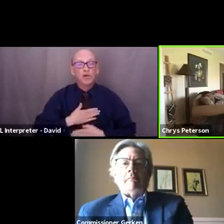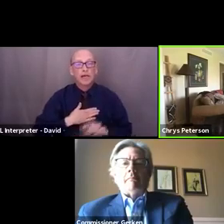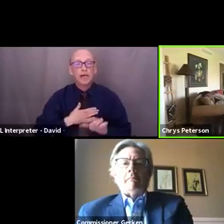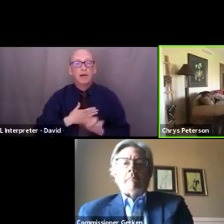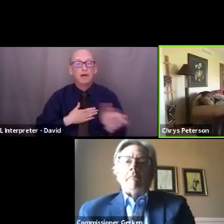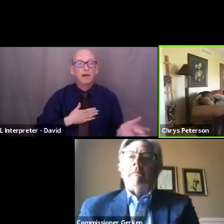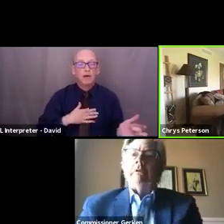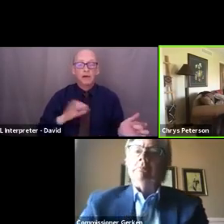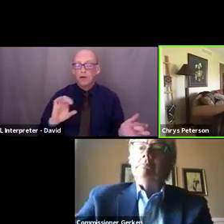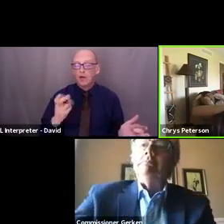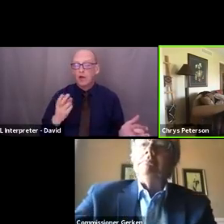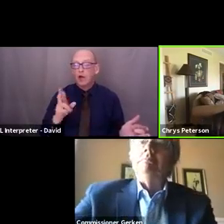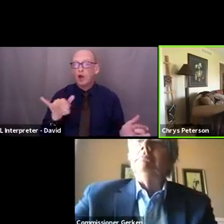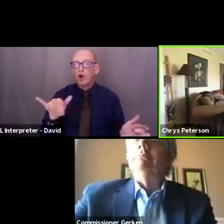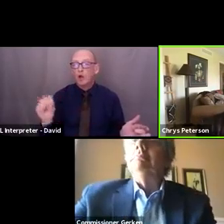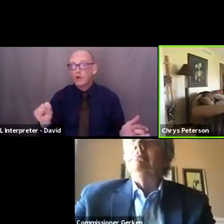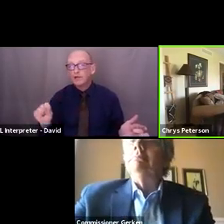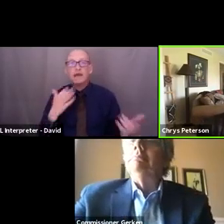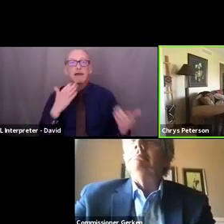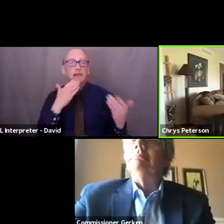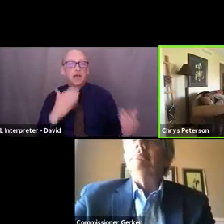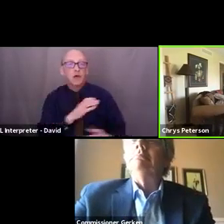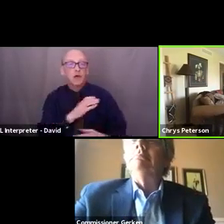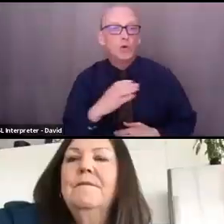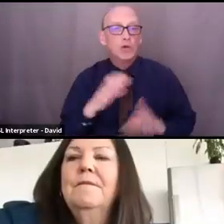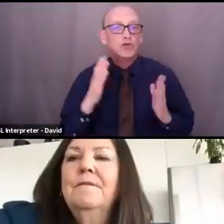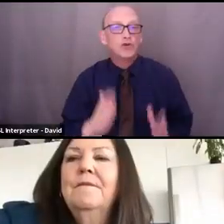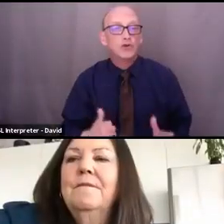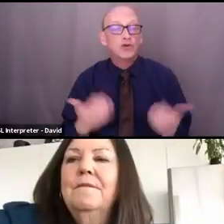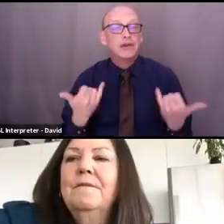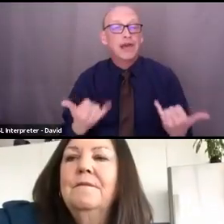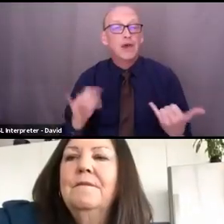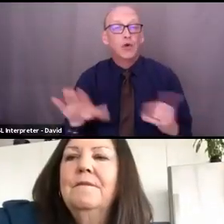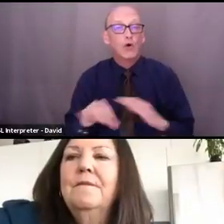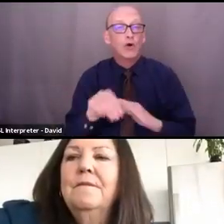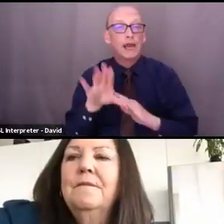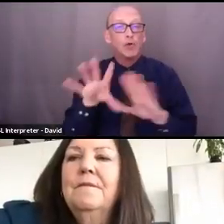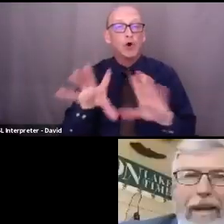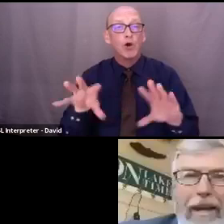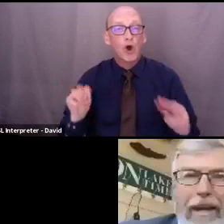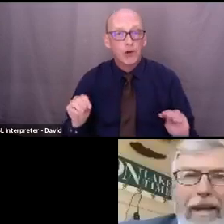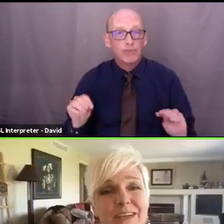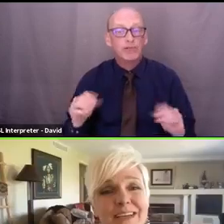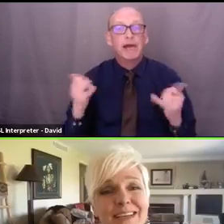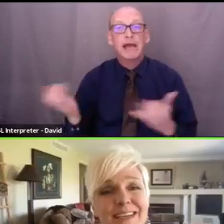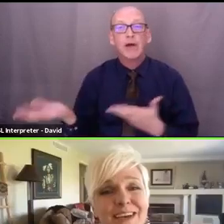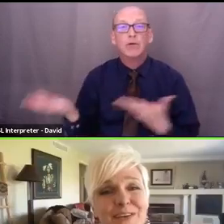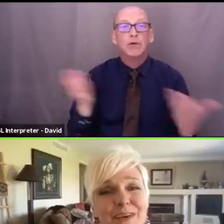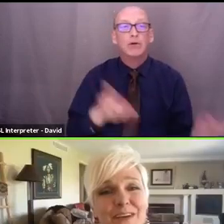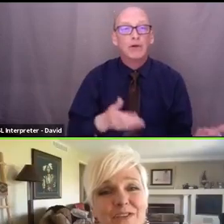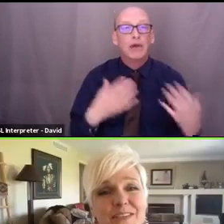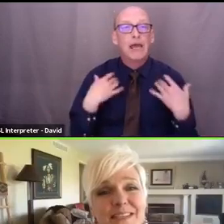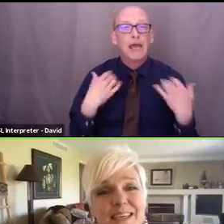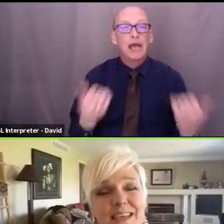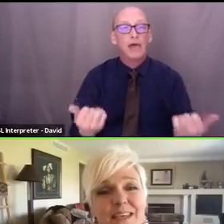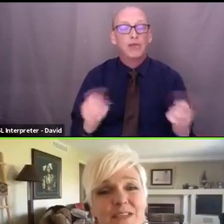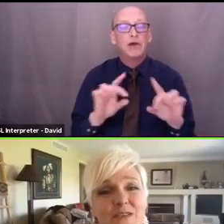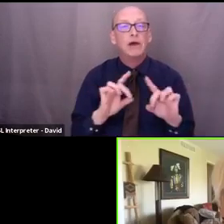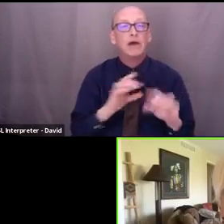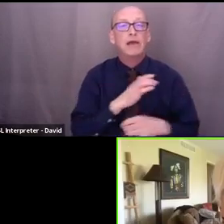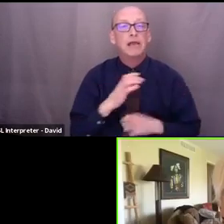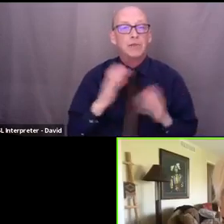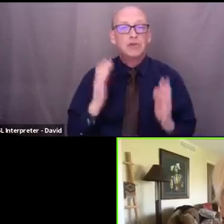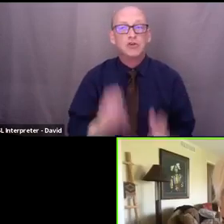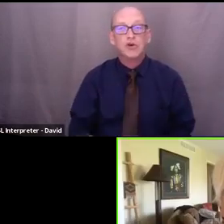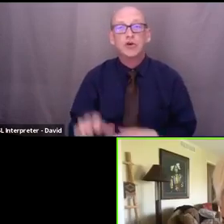Thank you, commissioners, and we will ask that you turn off your cameras now, and we want to bring our health commissioner, Dr. Eric Jasinski, into